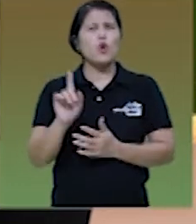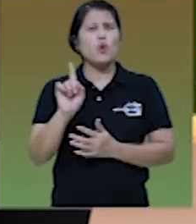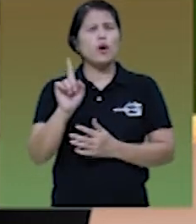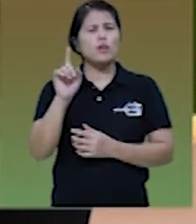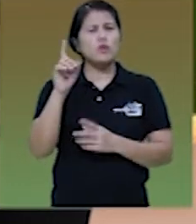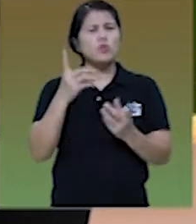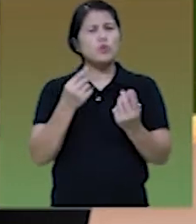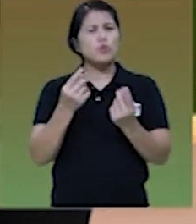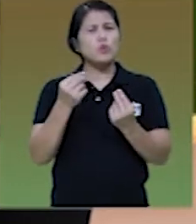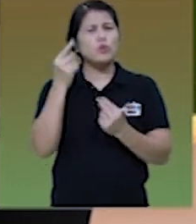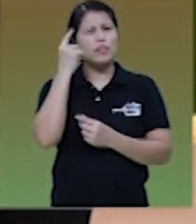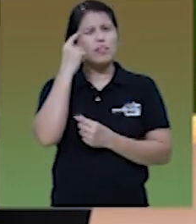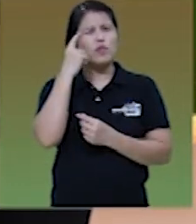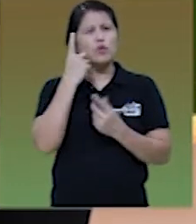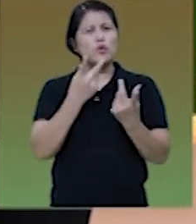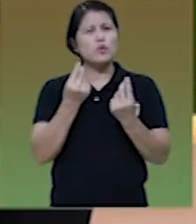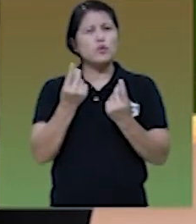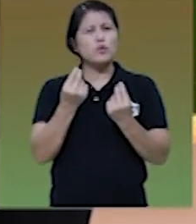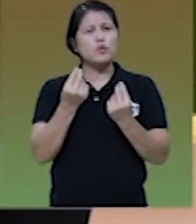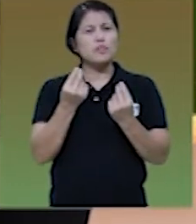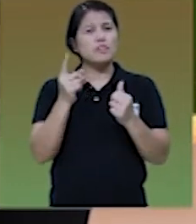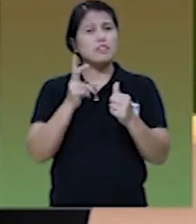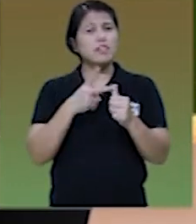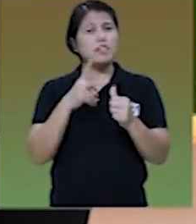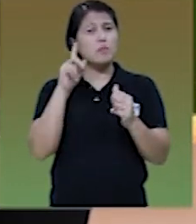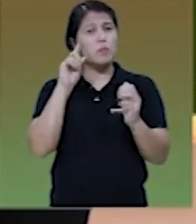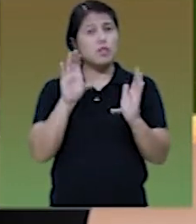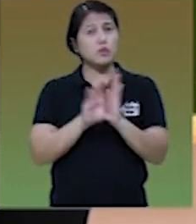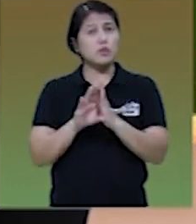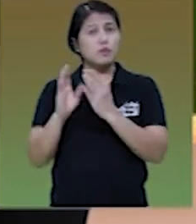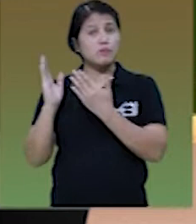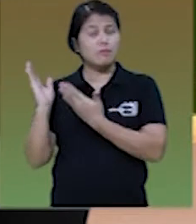What do you think the child is doing in the second picture?